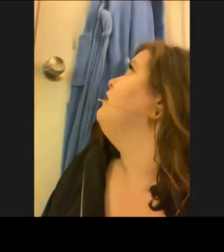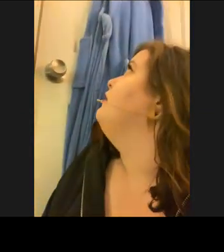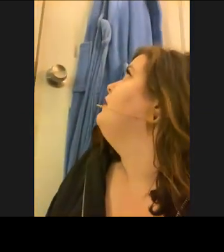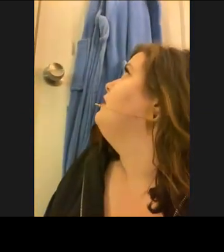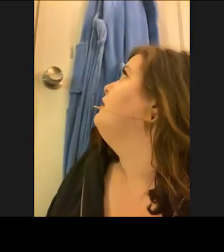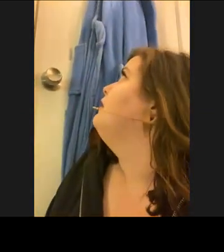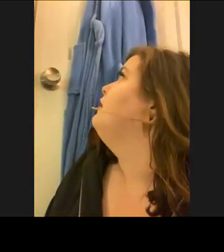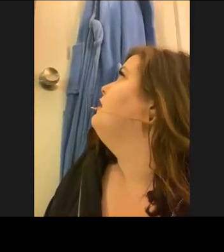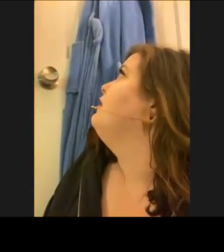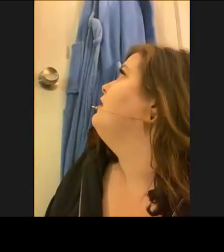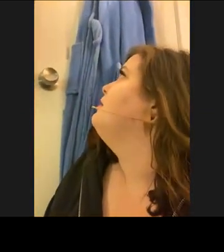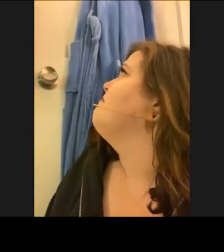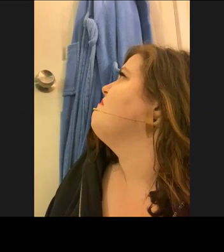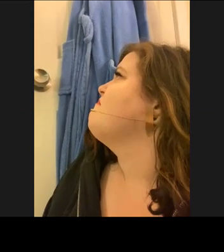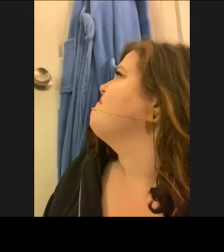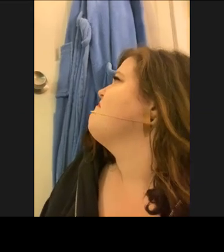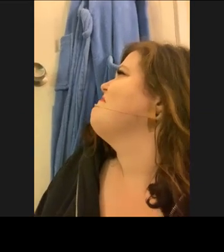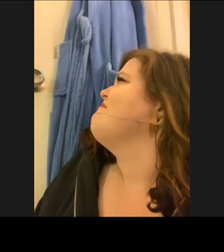Well?